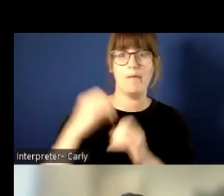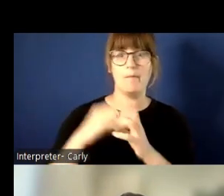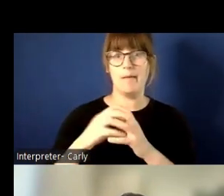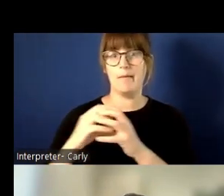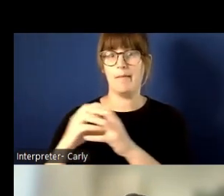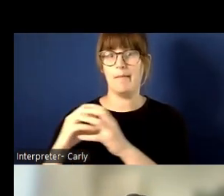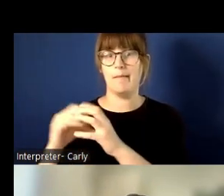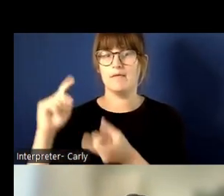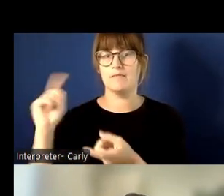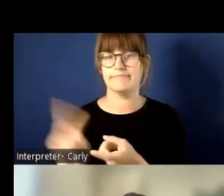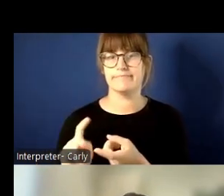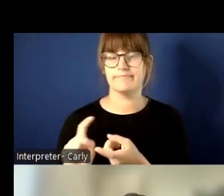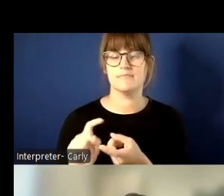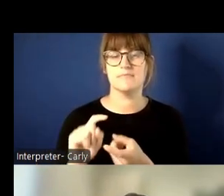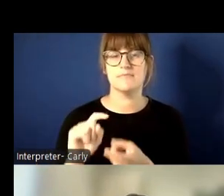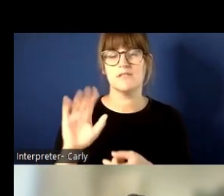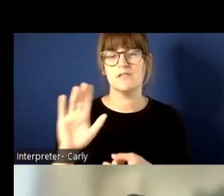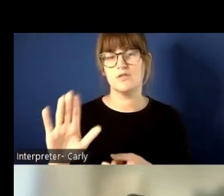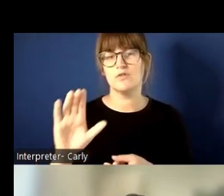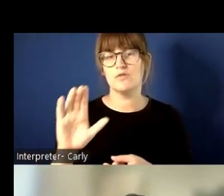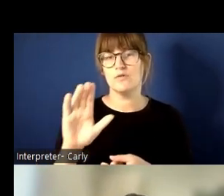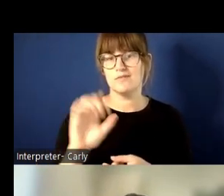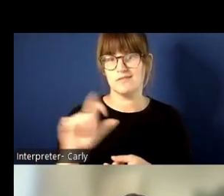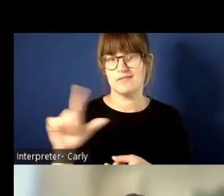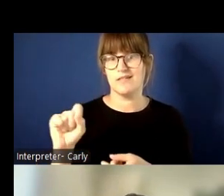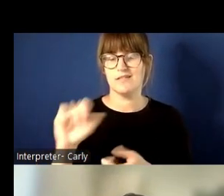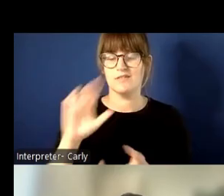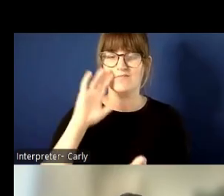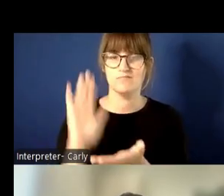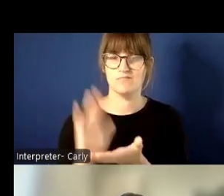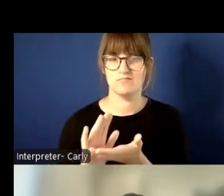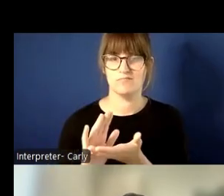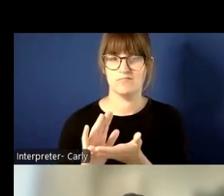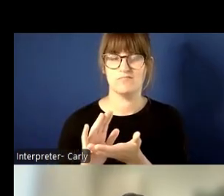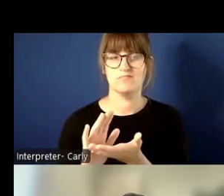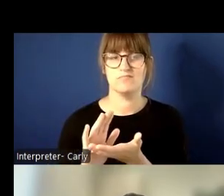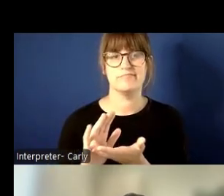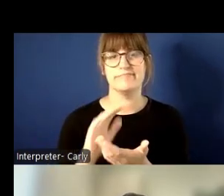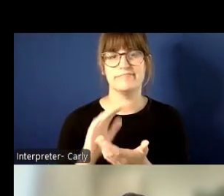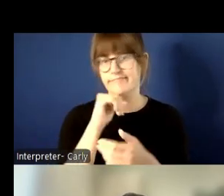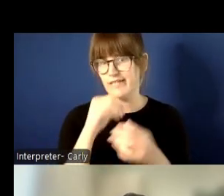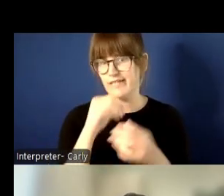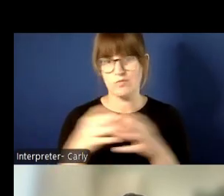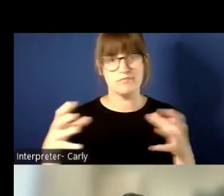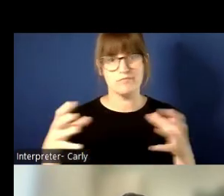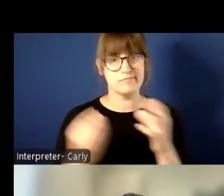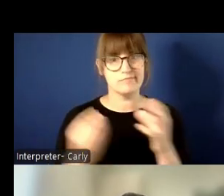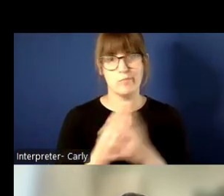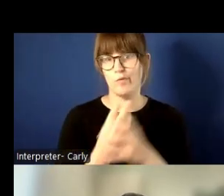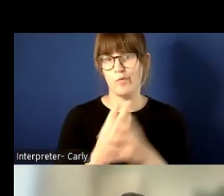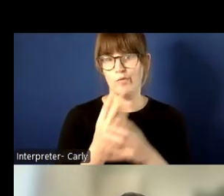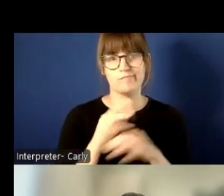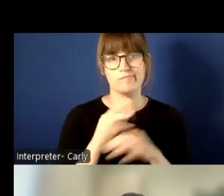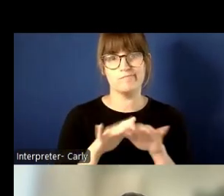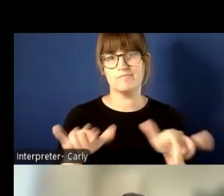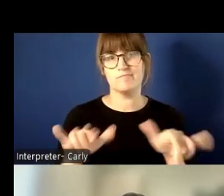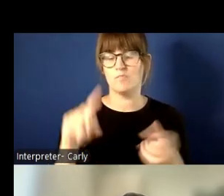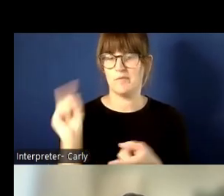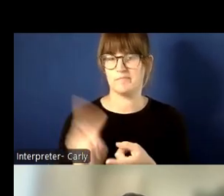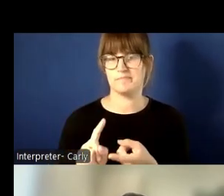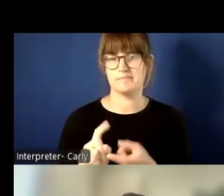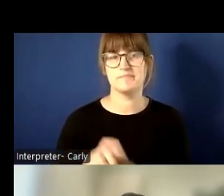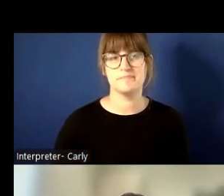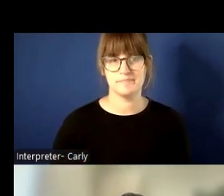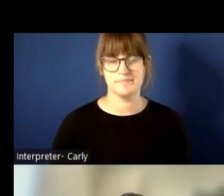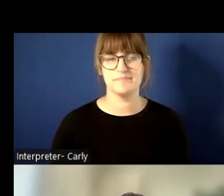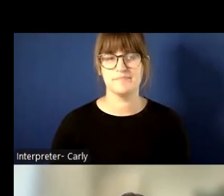this happen, and then your basal cell carcinoma involves your basal cells excessively growing, surviving, so that you get this basal cell skin cancer. When